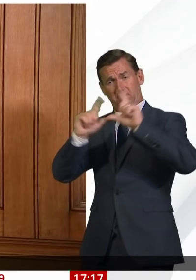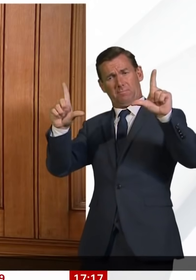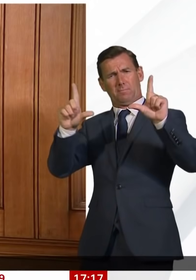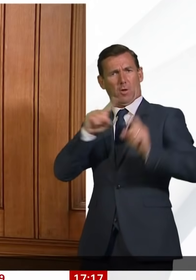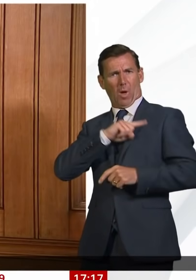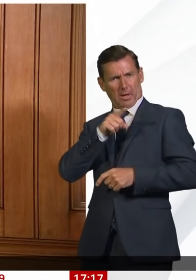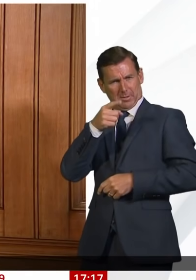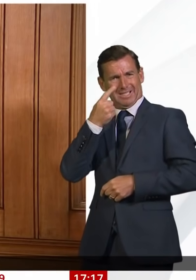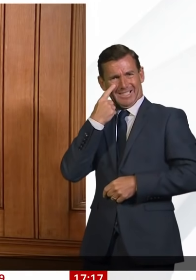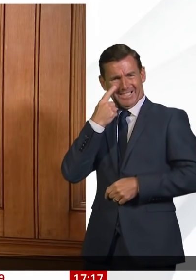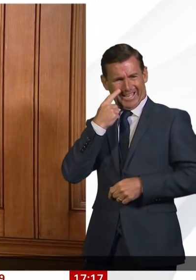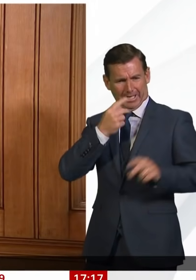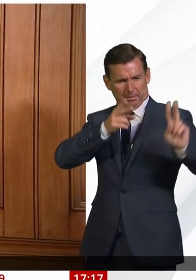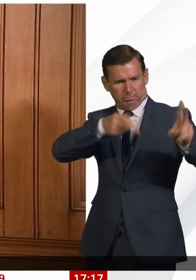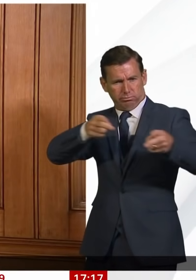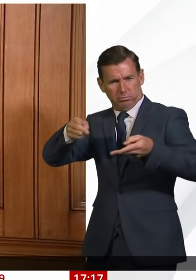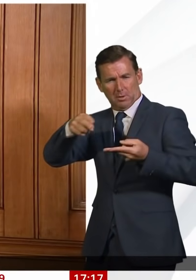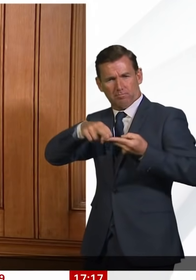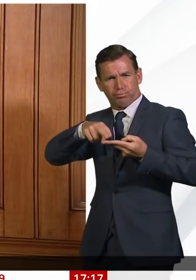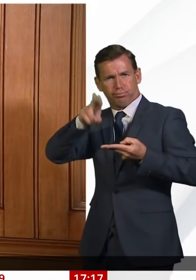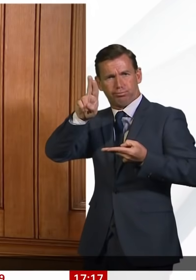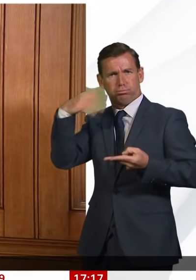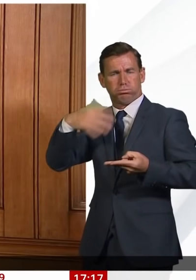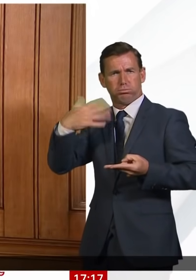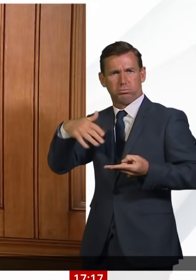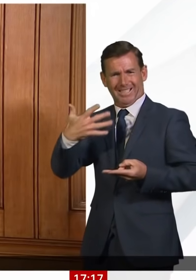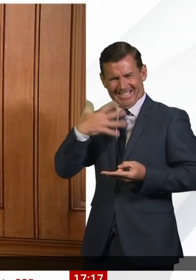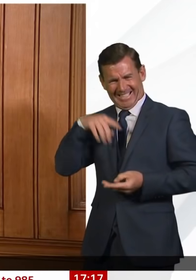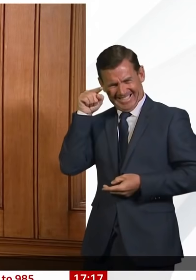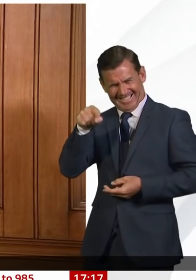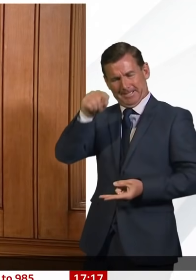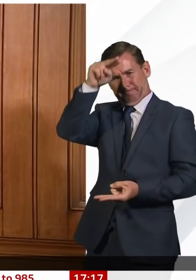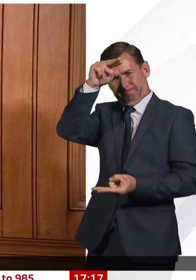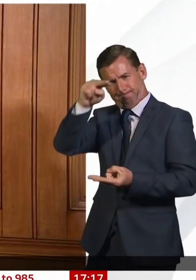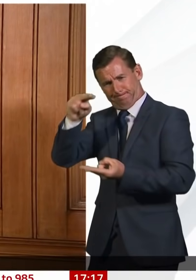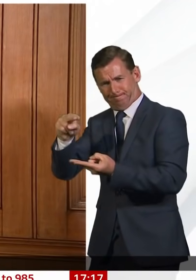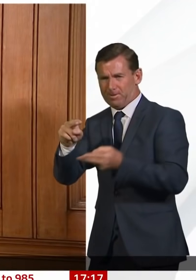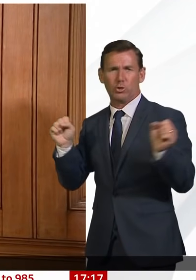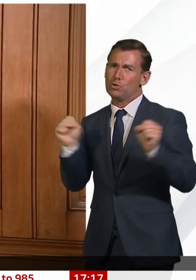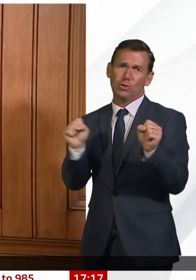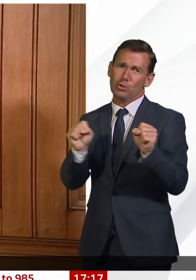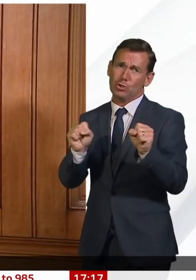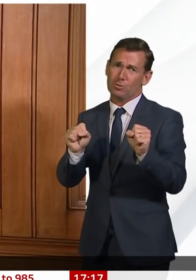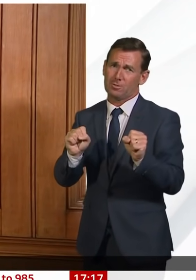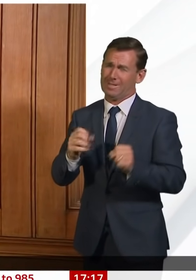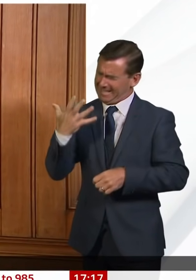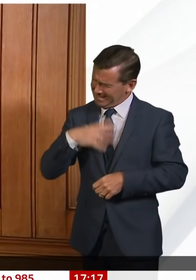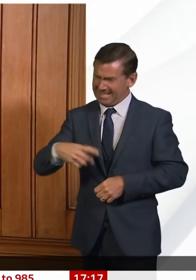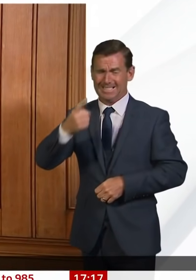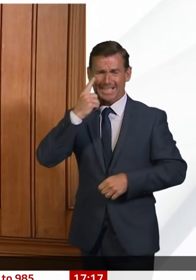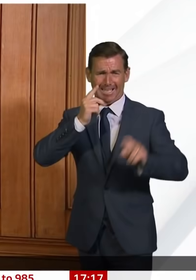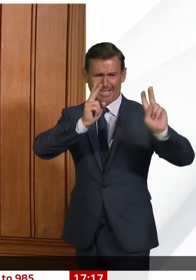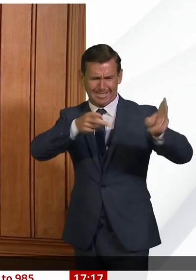trends in the mortality data, and we need to see that turn. We'll have to wait a little longer, but we need to see that